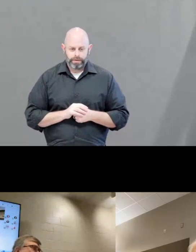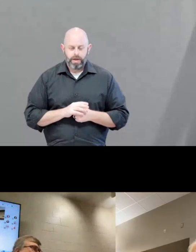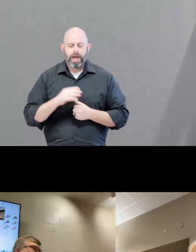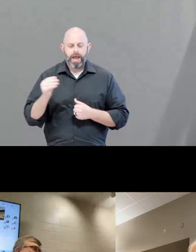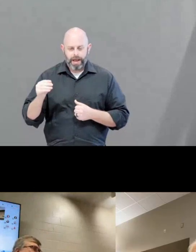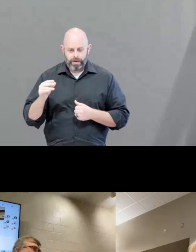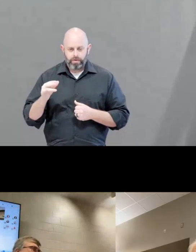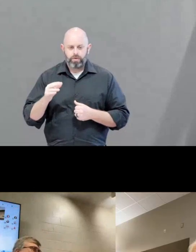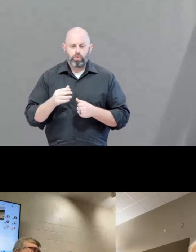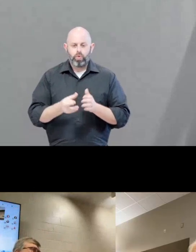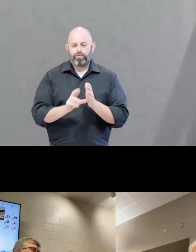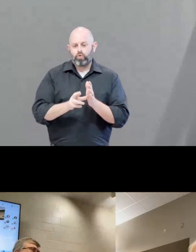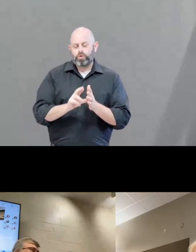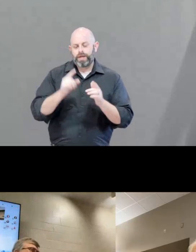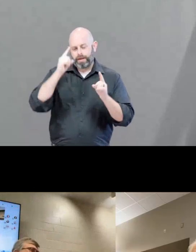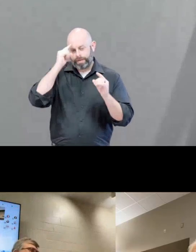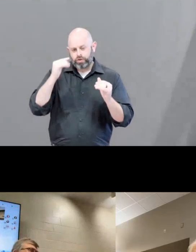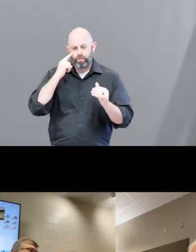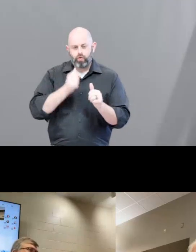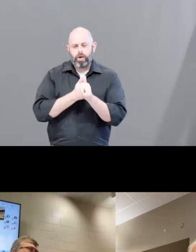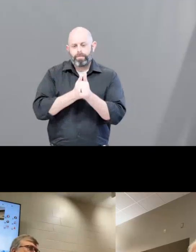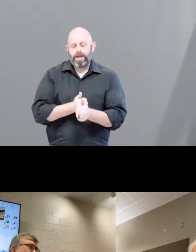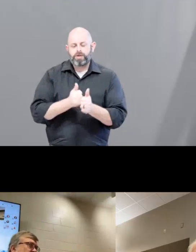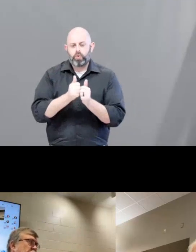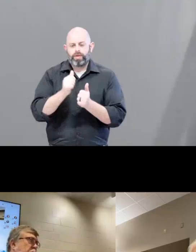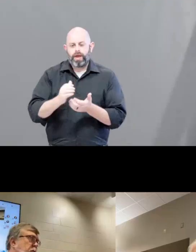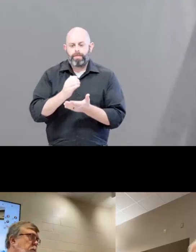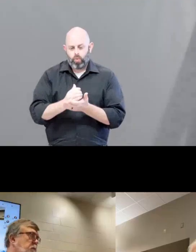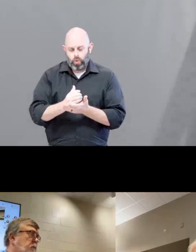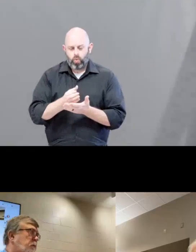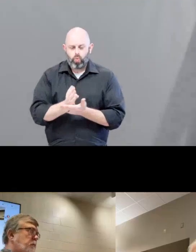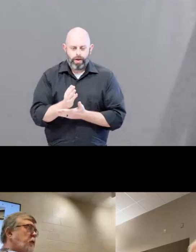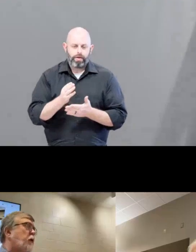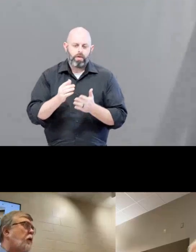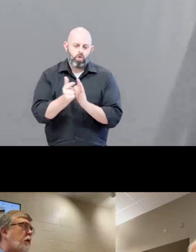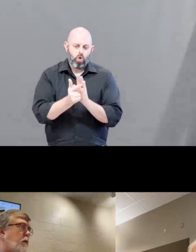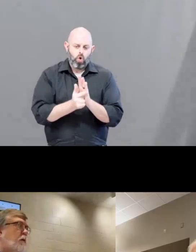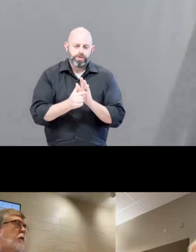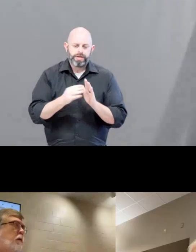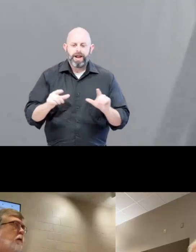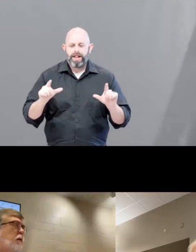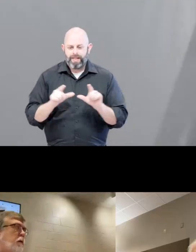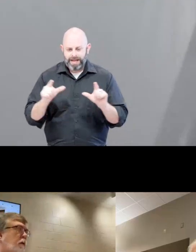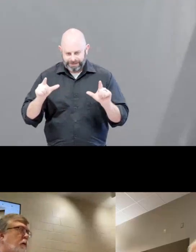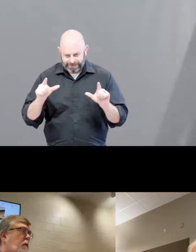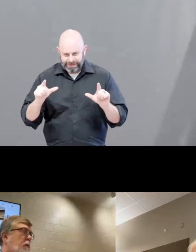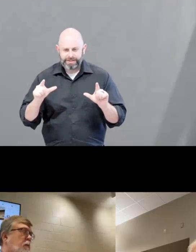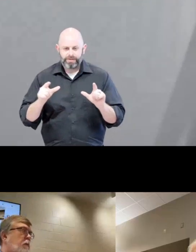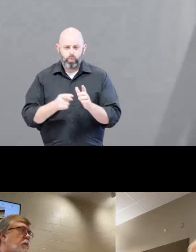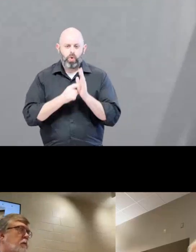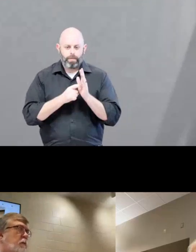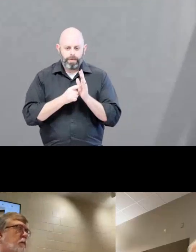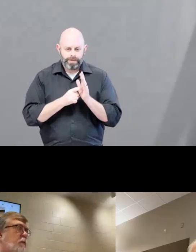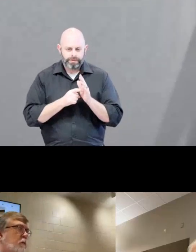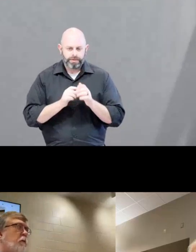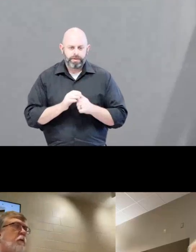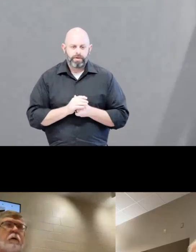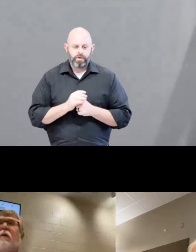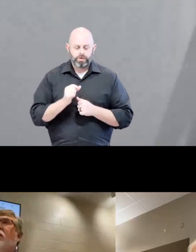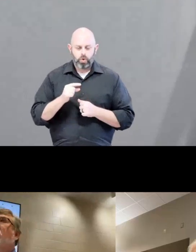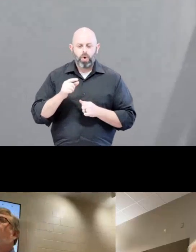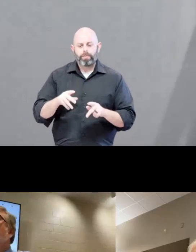And reviews the expectations for compliance with copyright laws and licensing requirements, as well as opportunities for